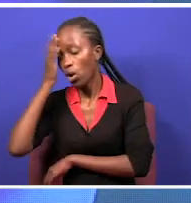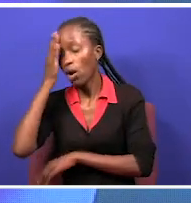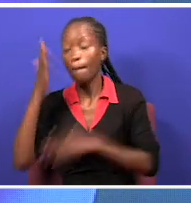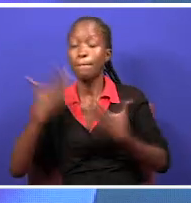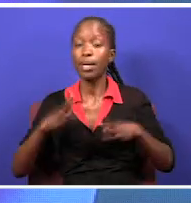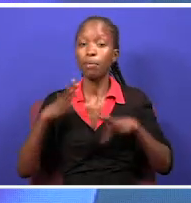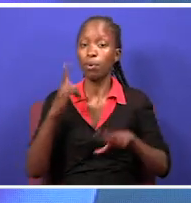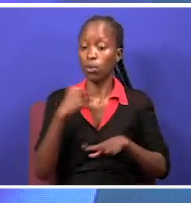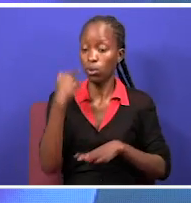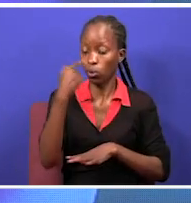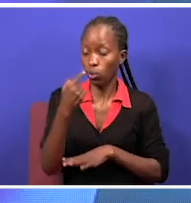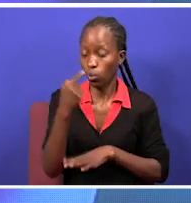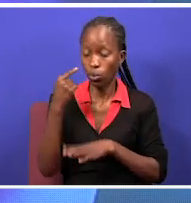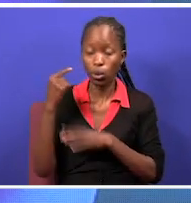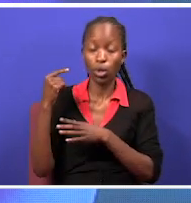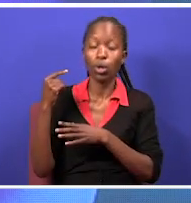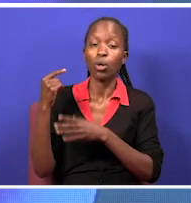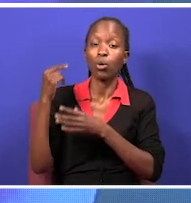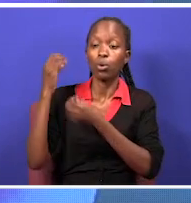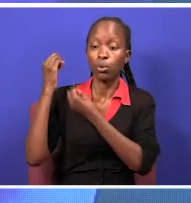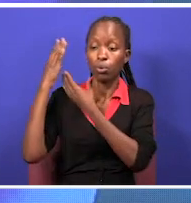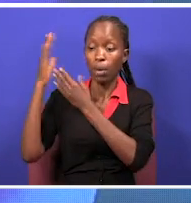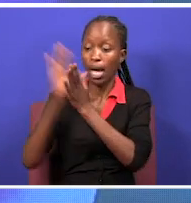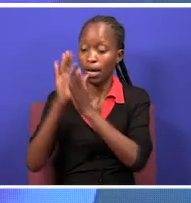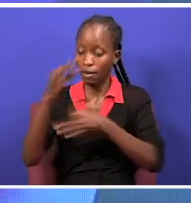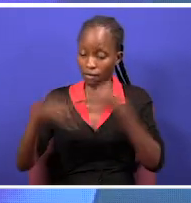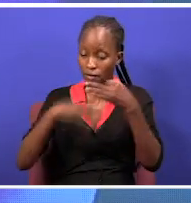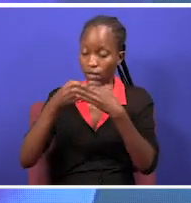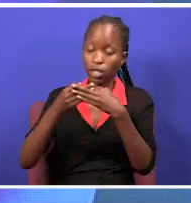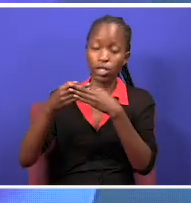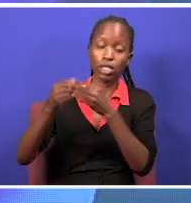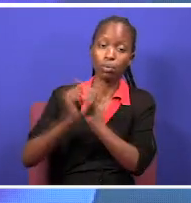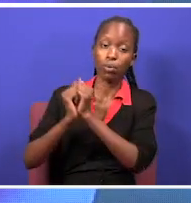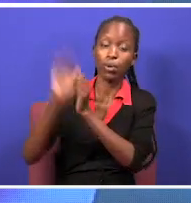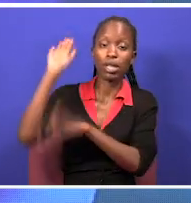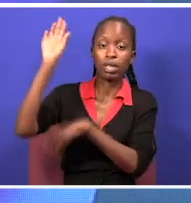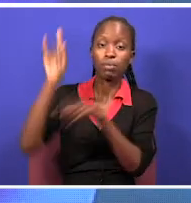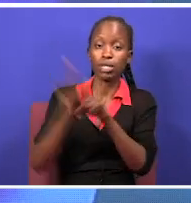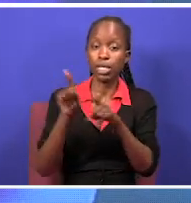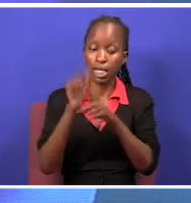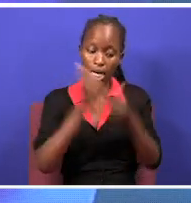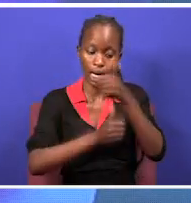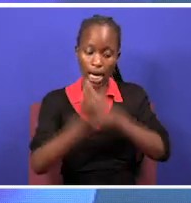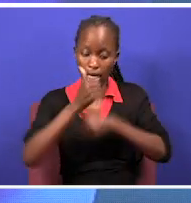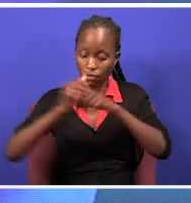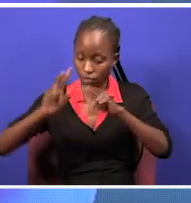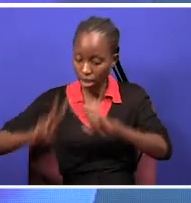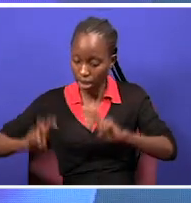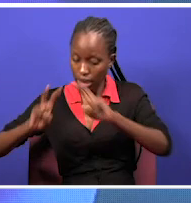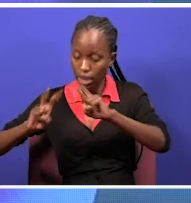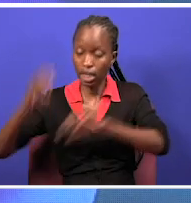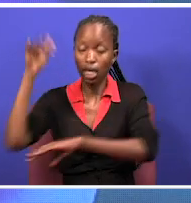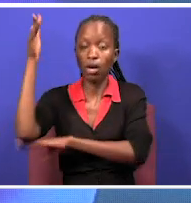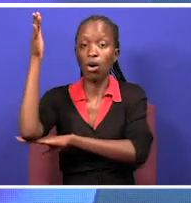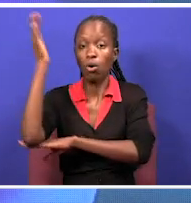people who will walk and fellowship with him and actively seek him,